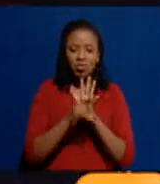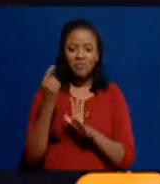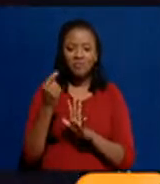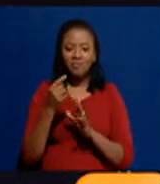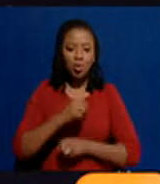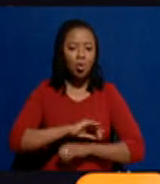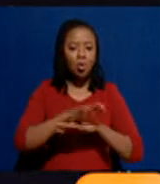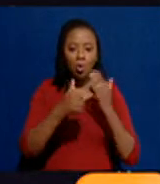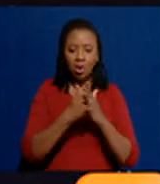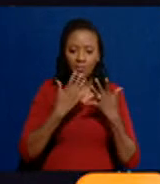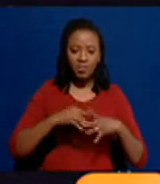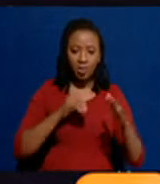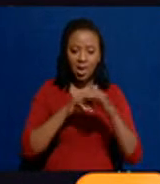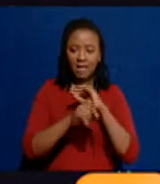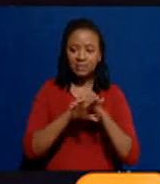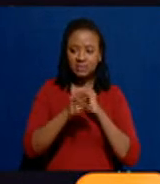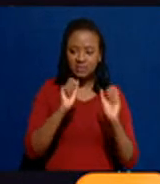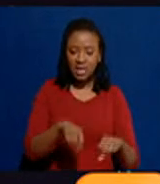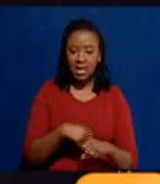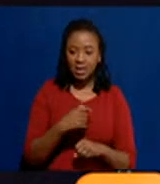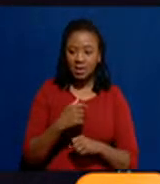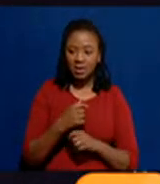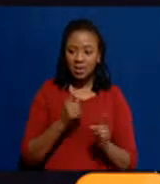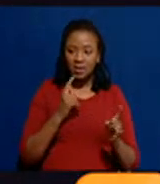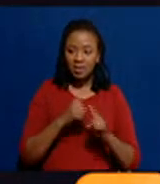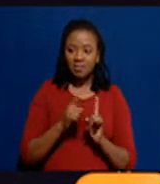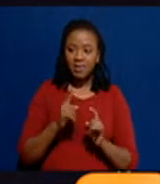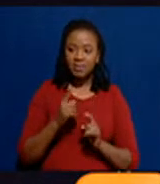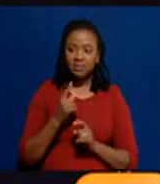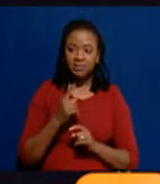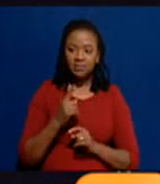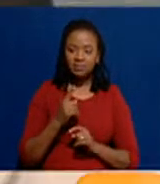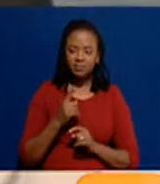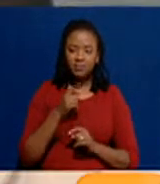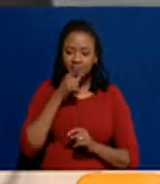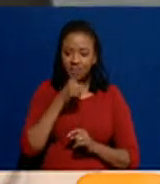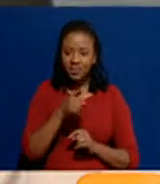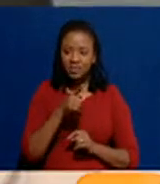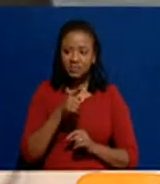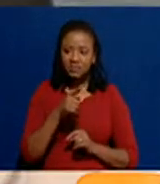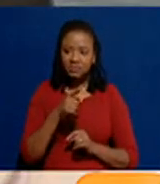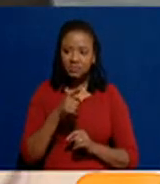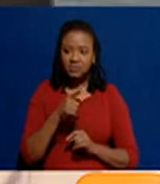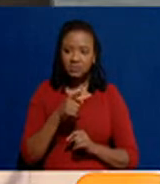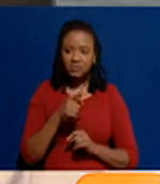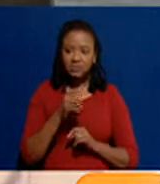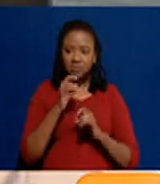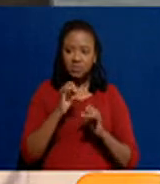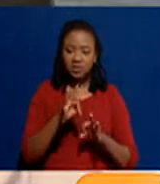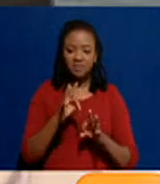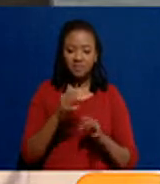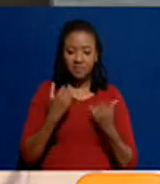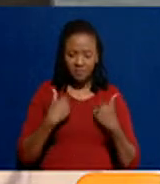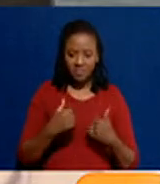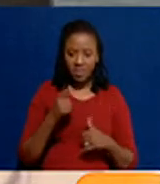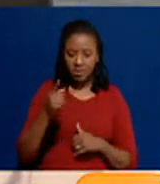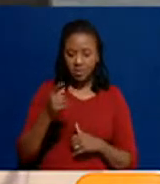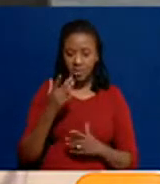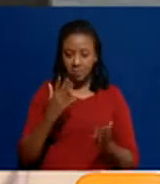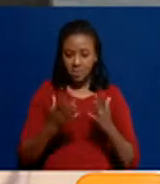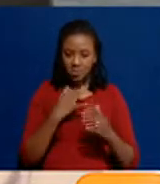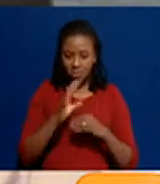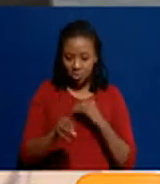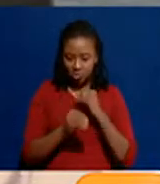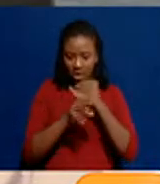doesn't go specific to like decider cases. If I was him, then I would be looking to add